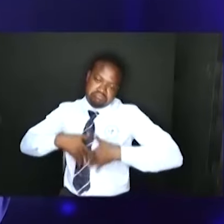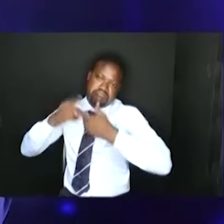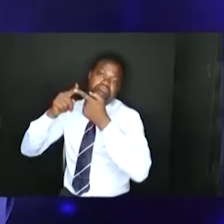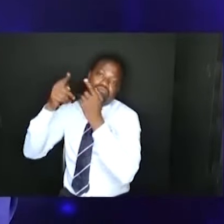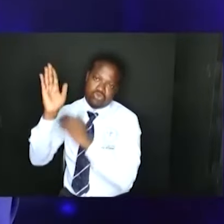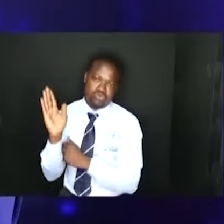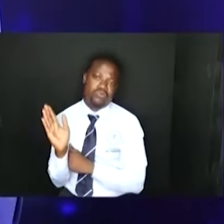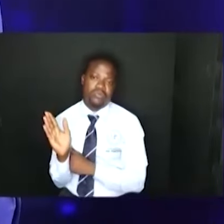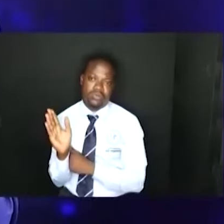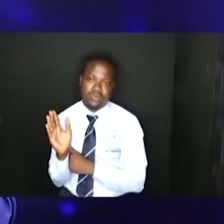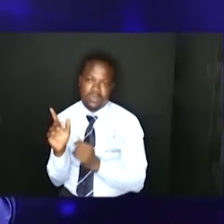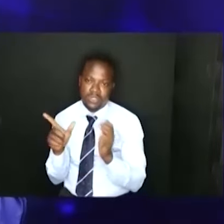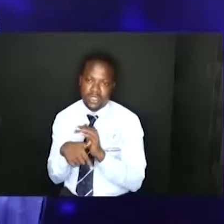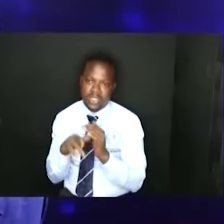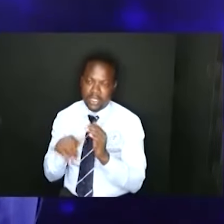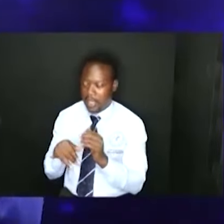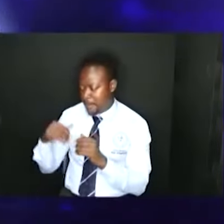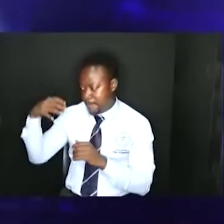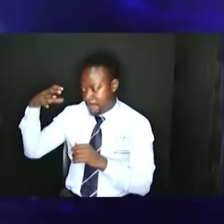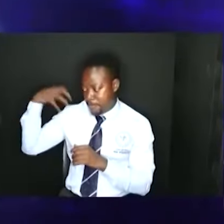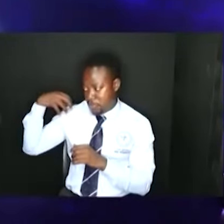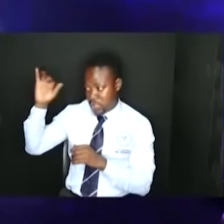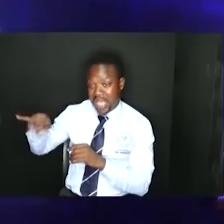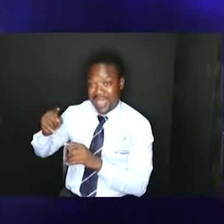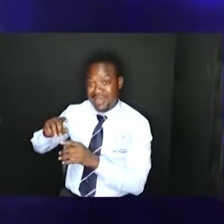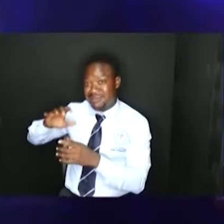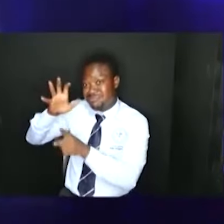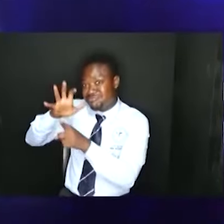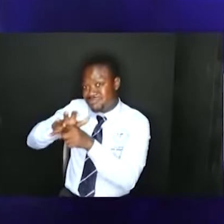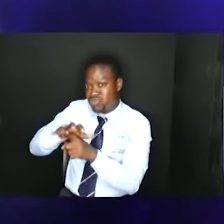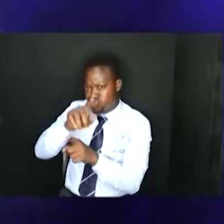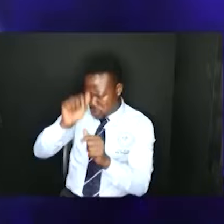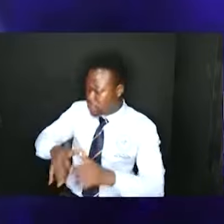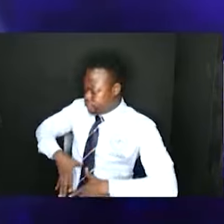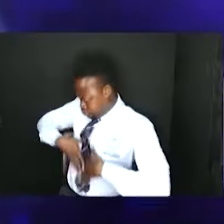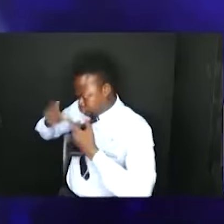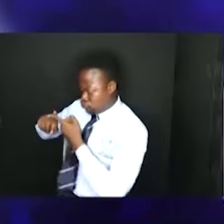you may confess to this fellow how you are feeling. So that